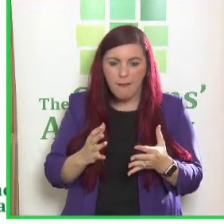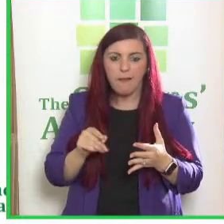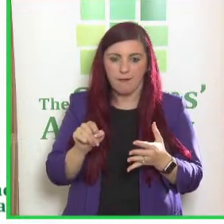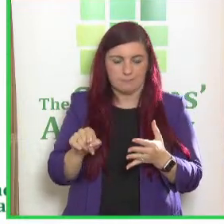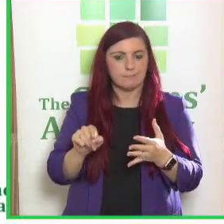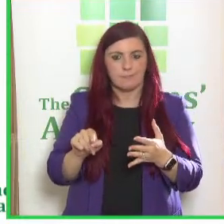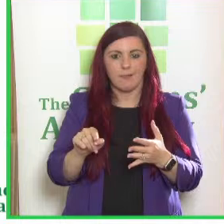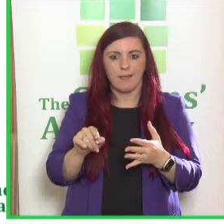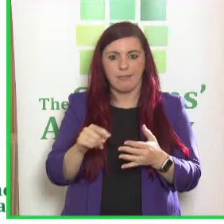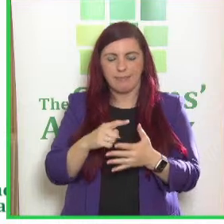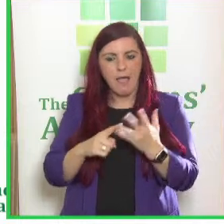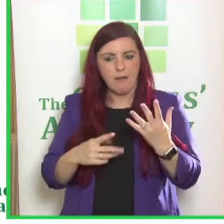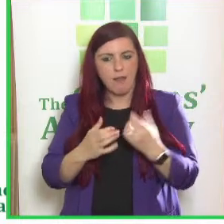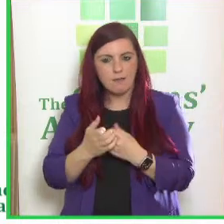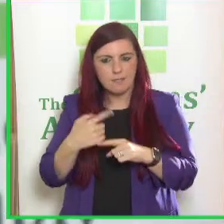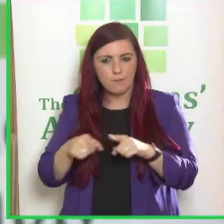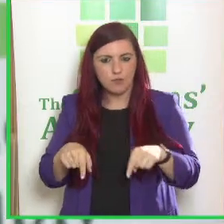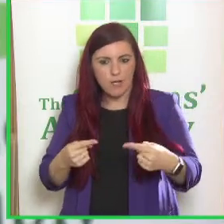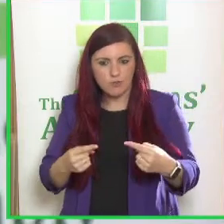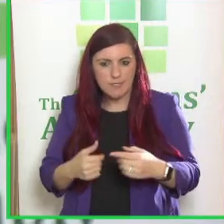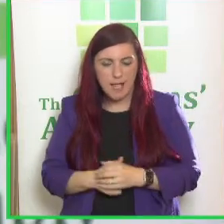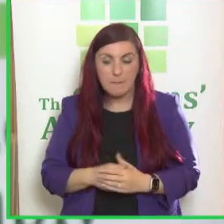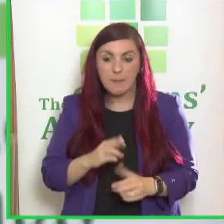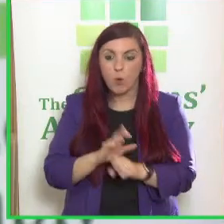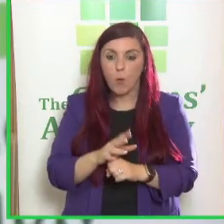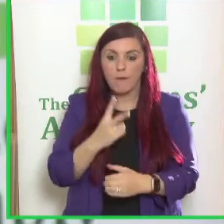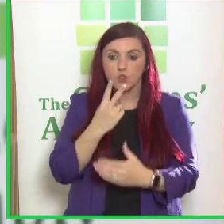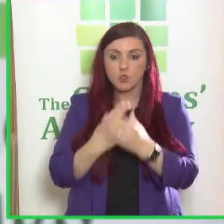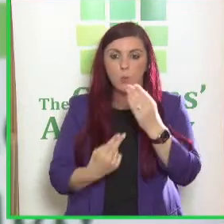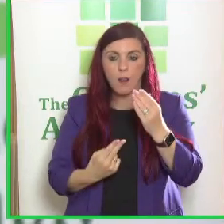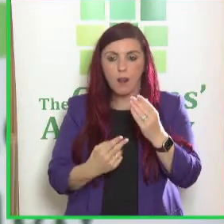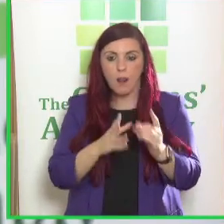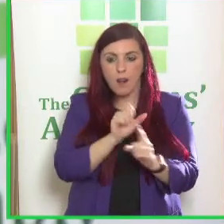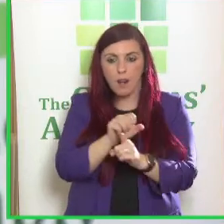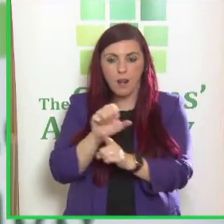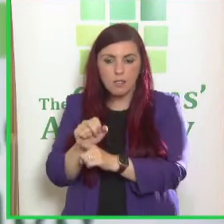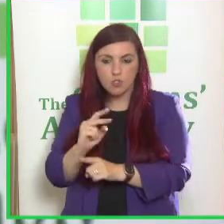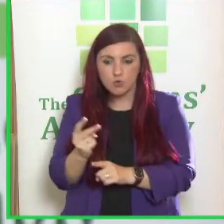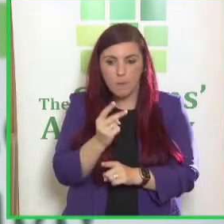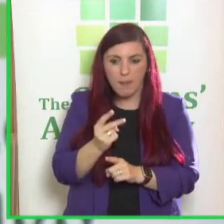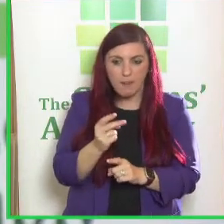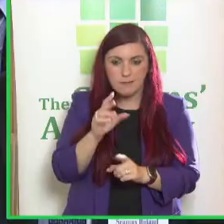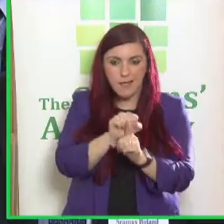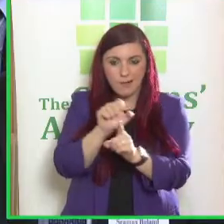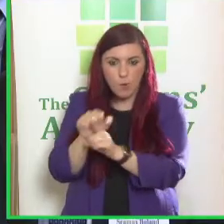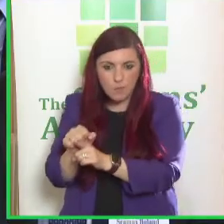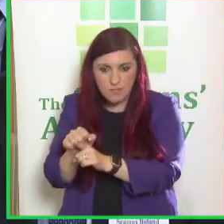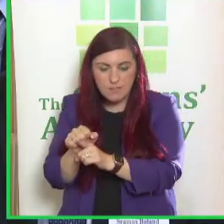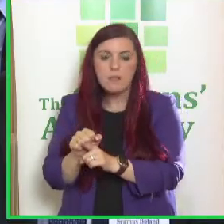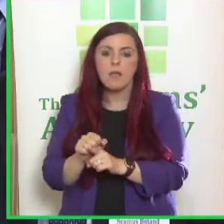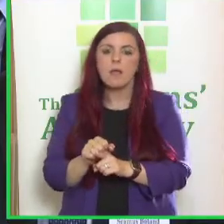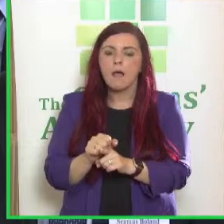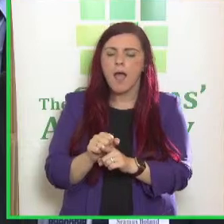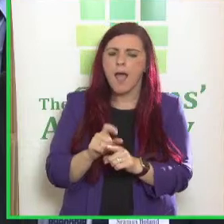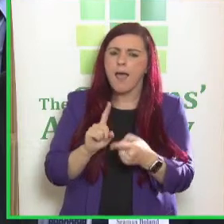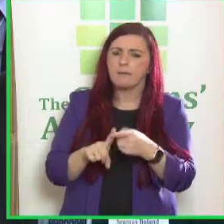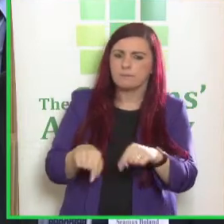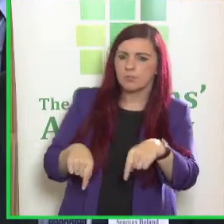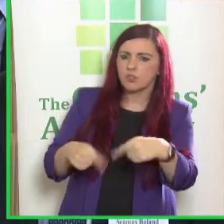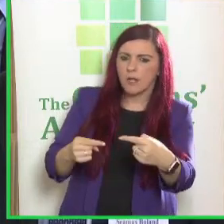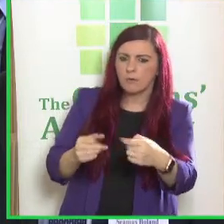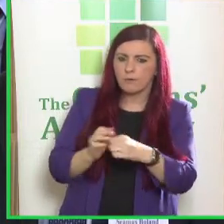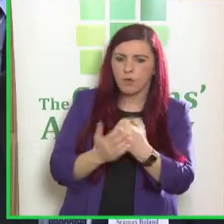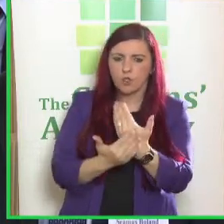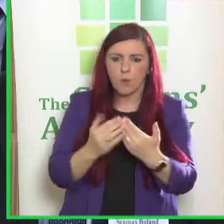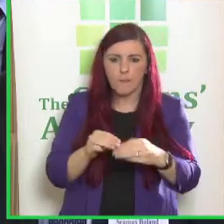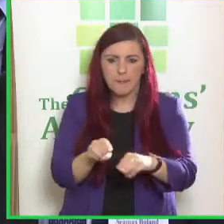health difficulties, suffering with dual diagnosis, and young people as well, and the challenges facing young people as they're, particularly young